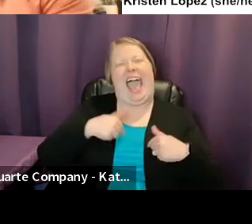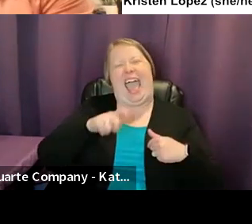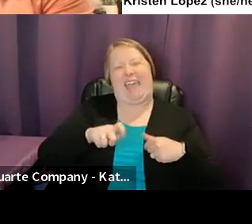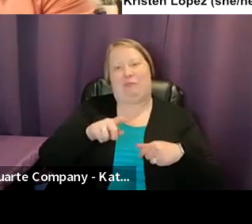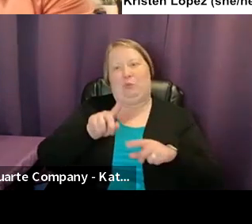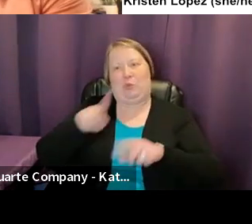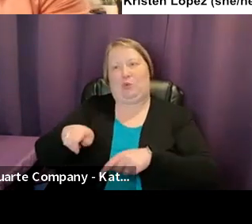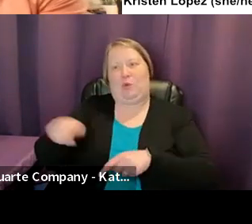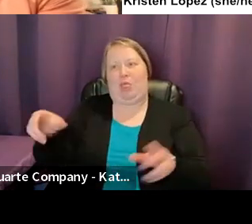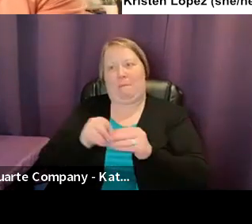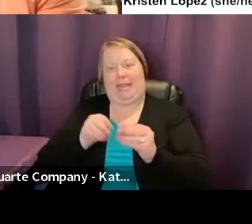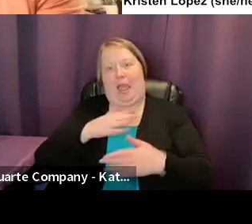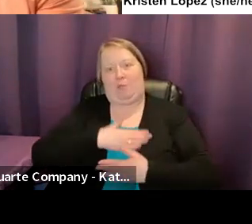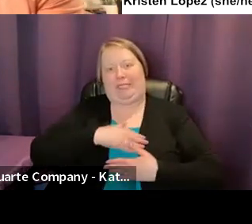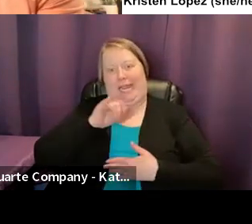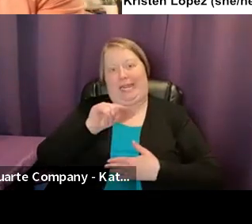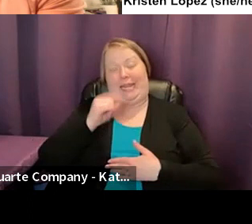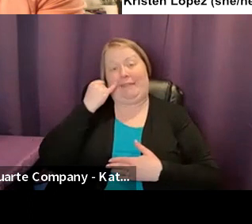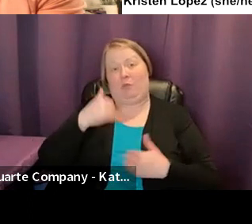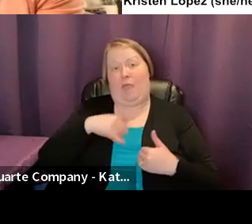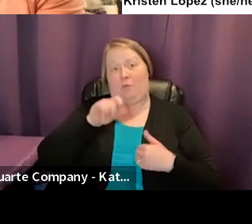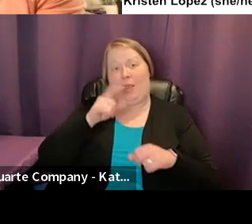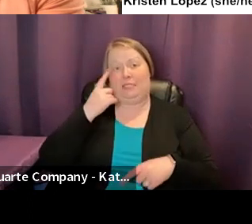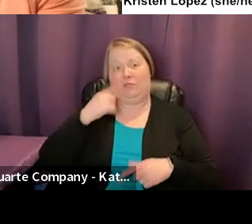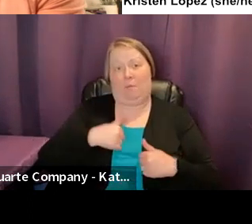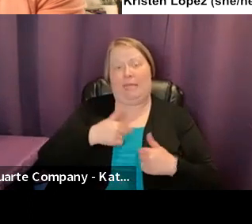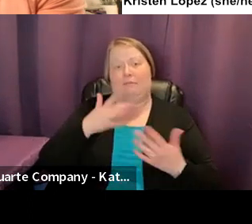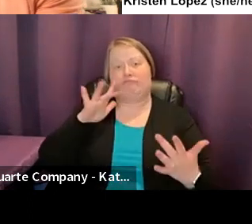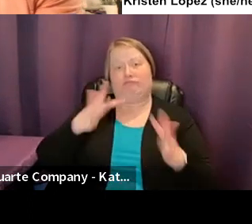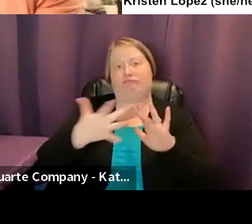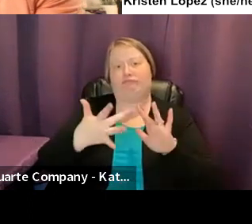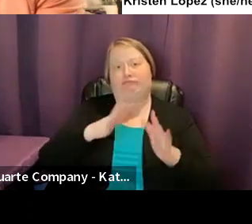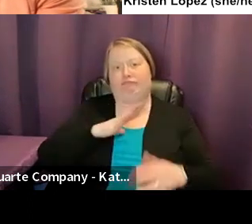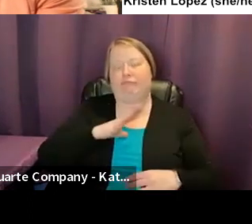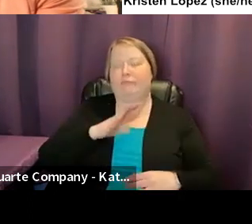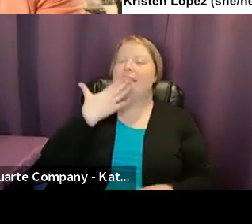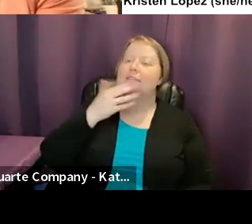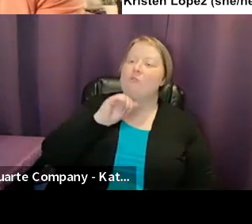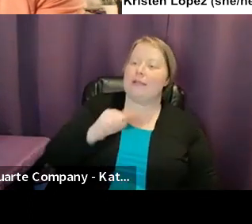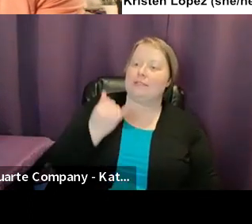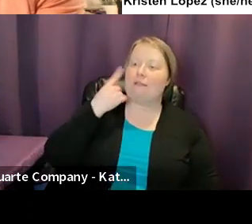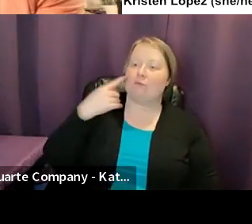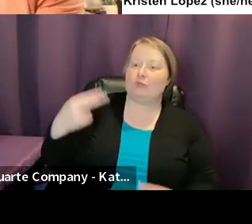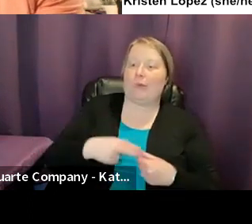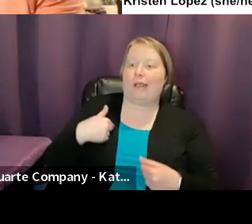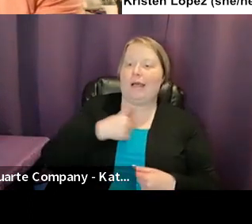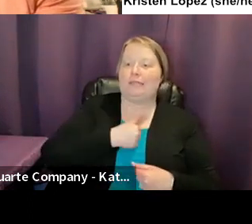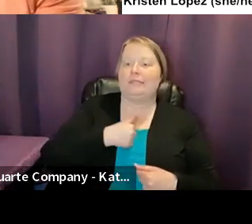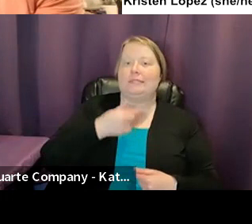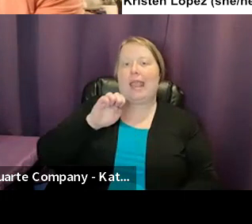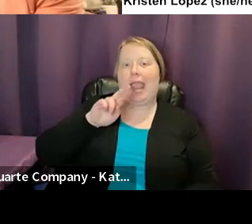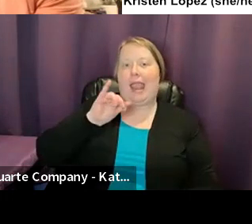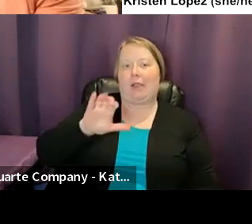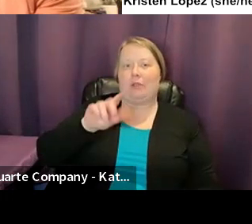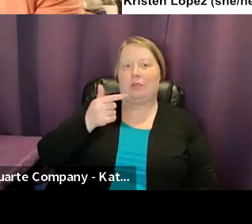really appreciate it. And if y'all have any questions for me, please feel free to reach out. Thank you, AJ, so much for joining us. And Eric Garcia, who